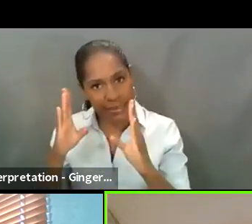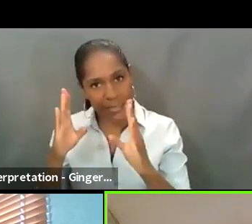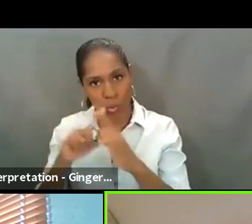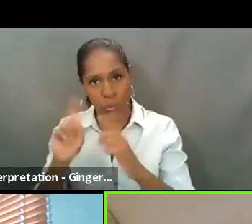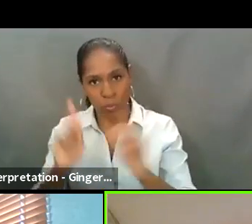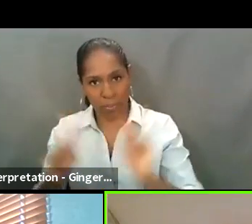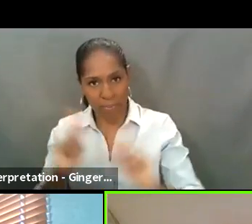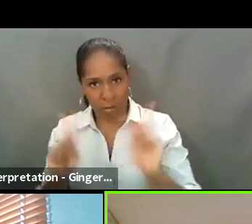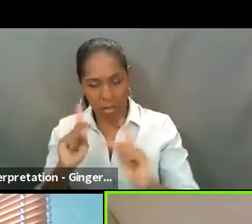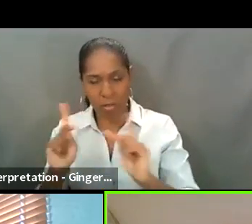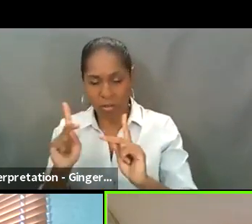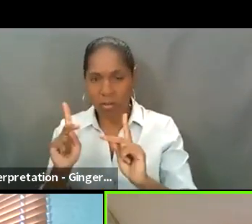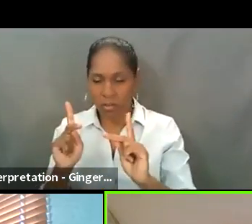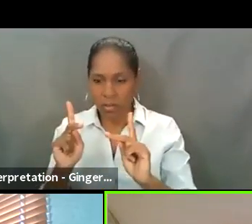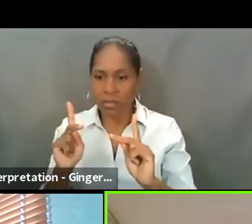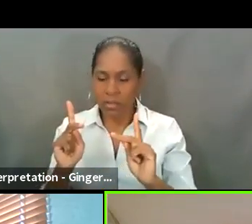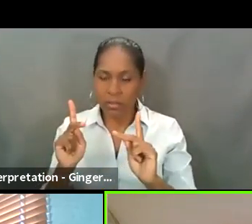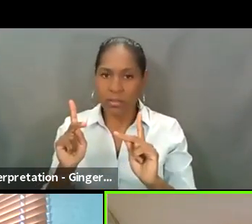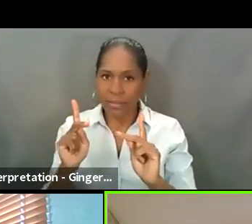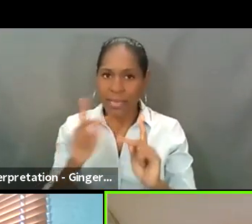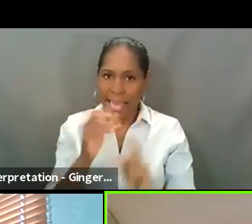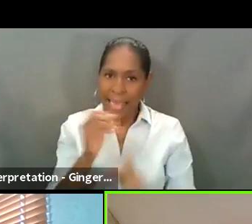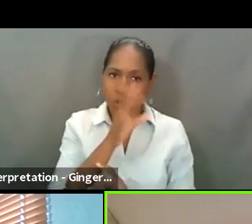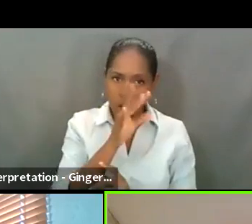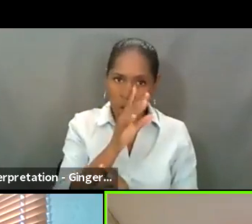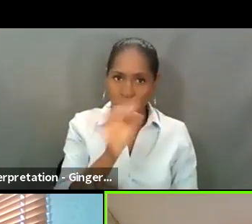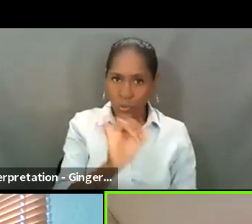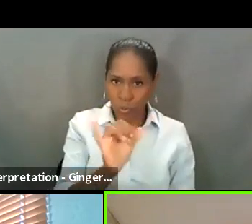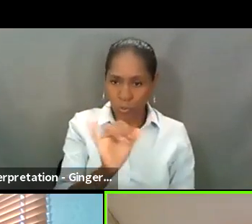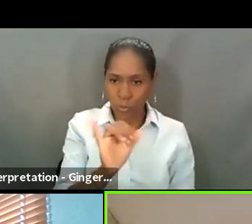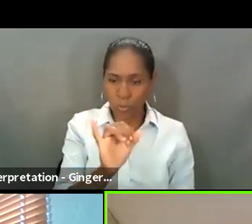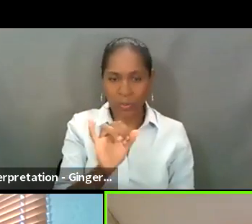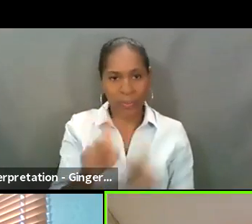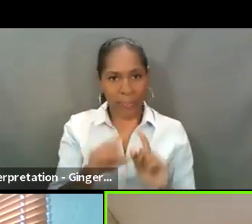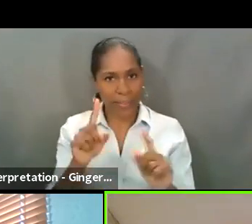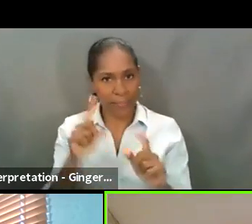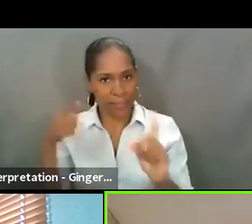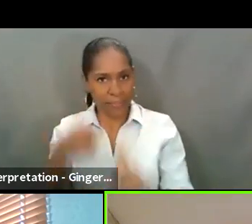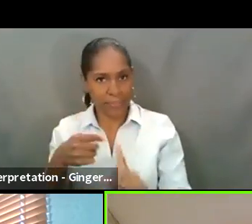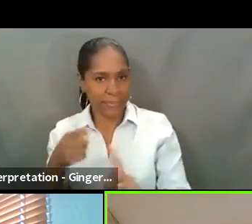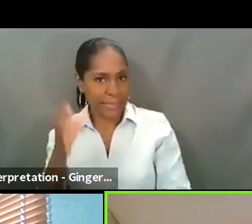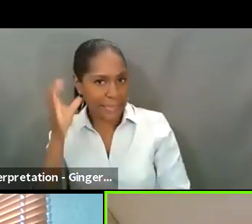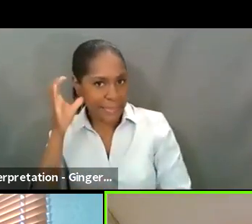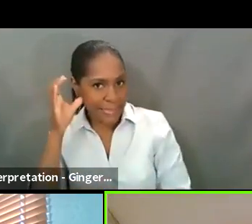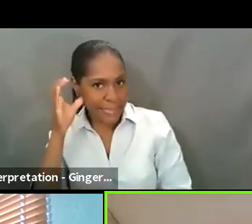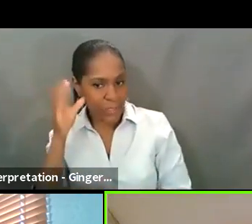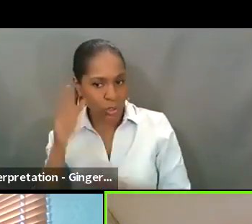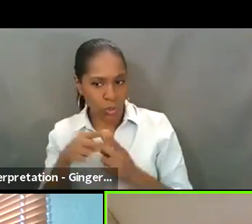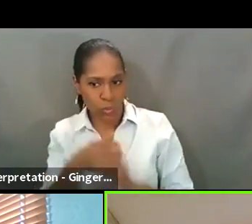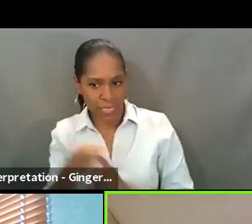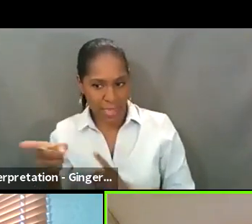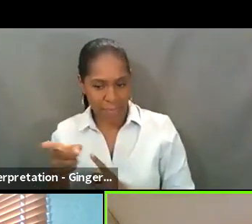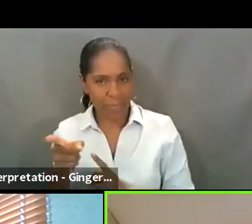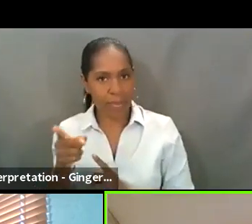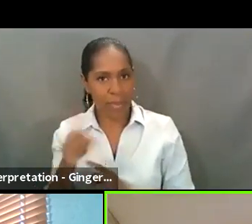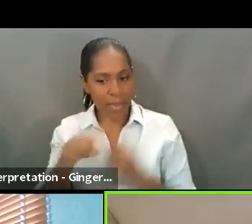are talking, and being aware of their needs and their